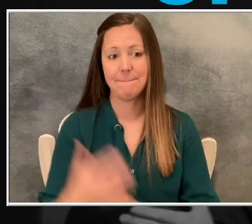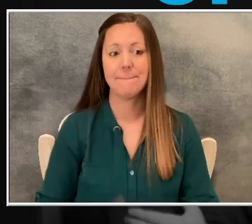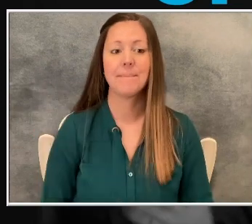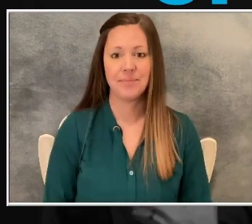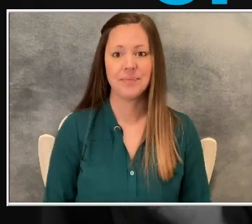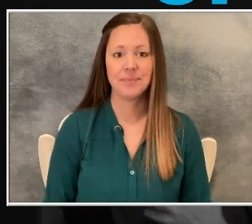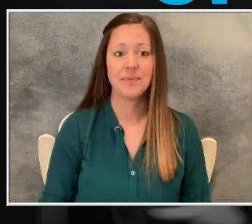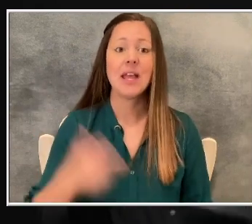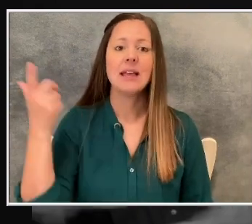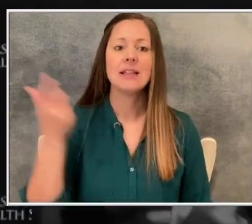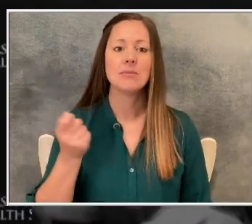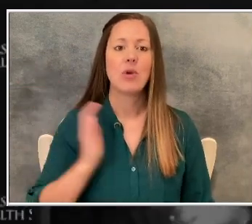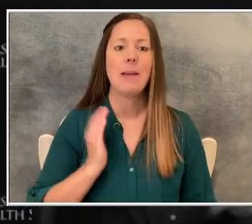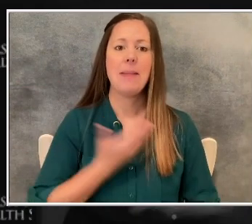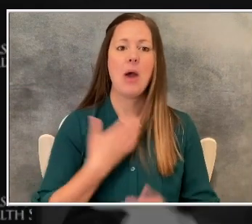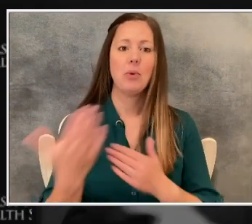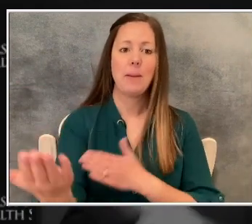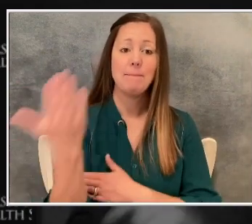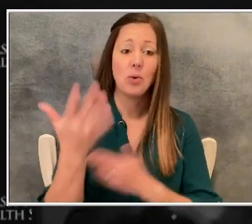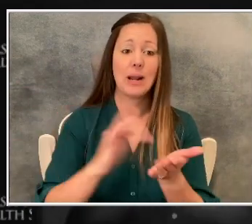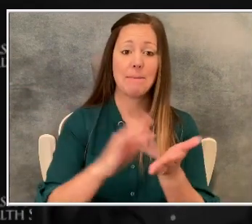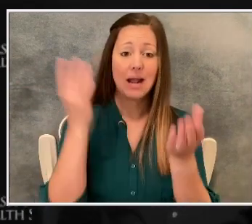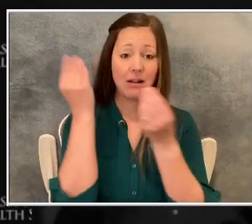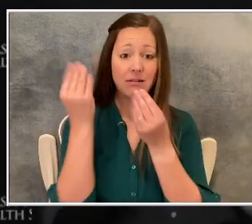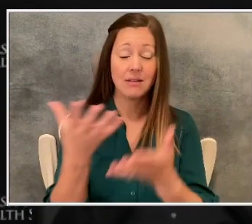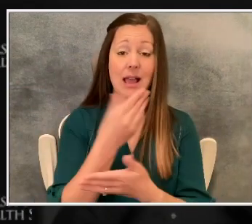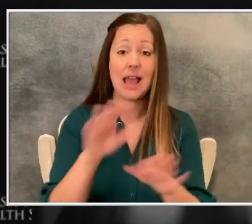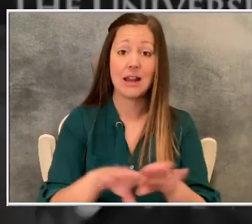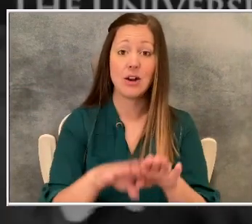Subscribe to our Morning Medical Update and Open Mics